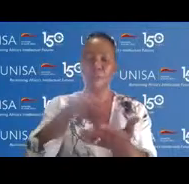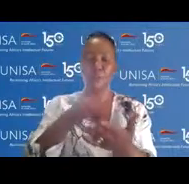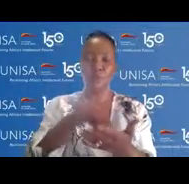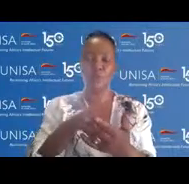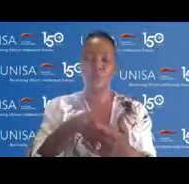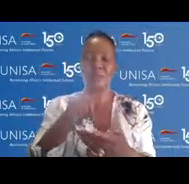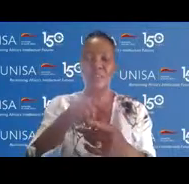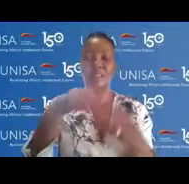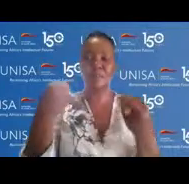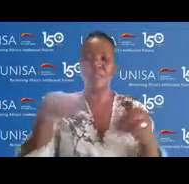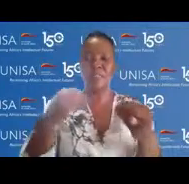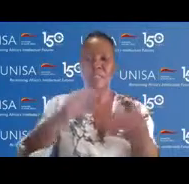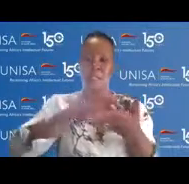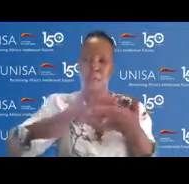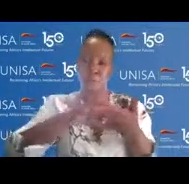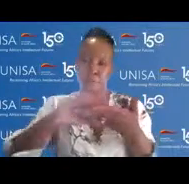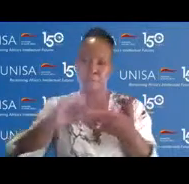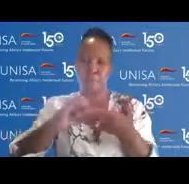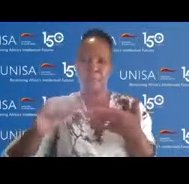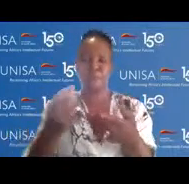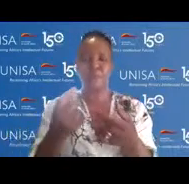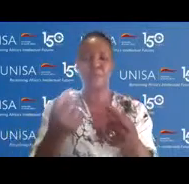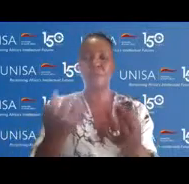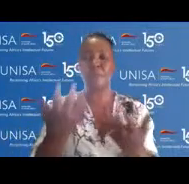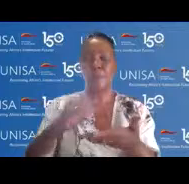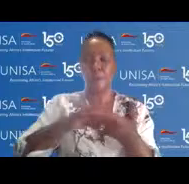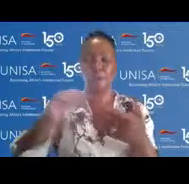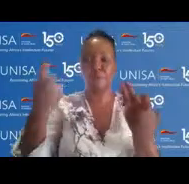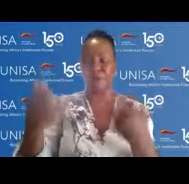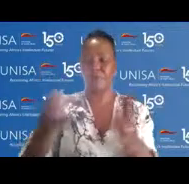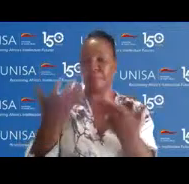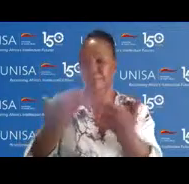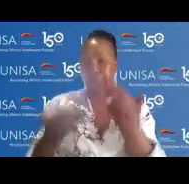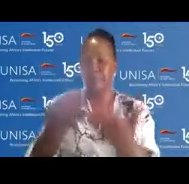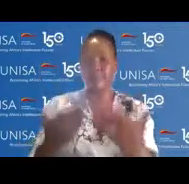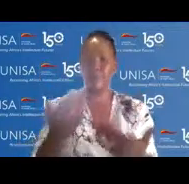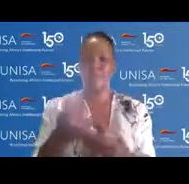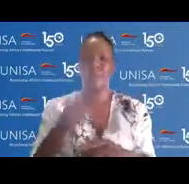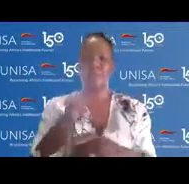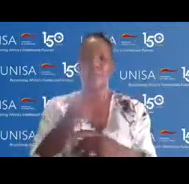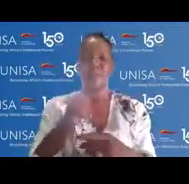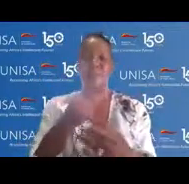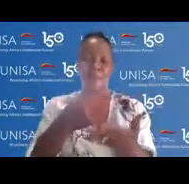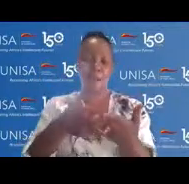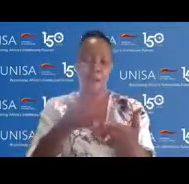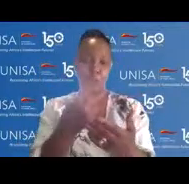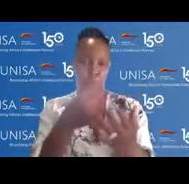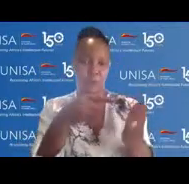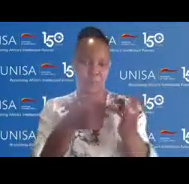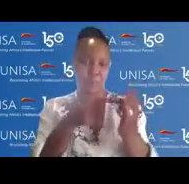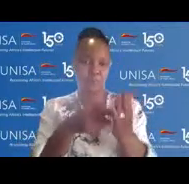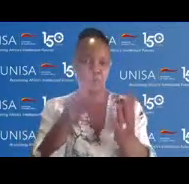outdated. I think they've probably even removed it already. So this is the right one to use now. So